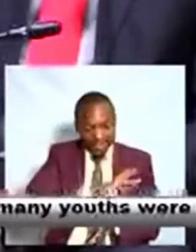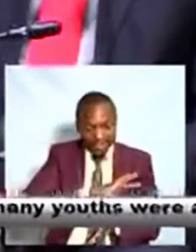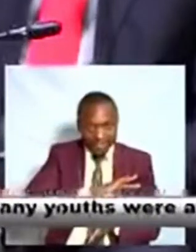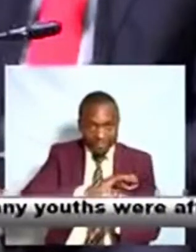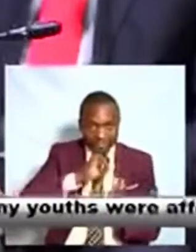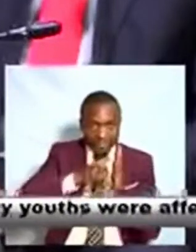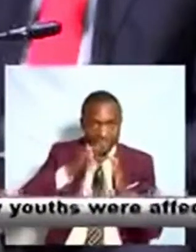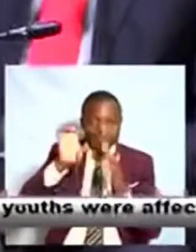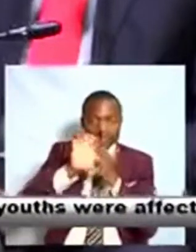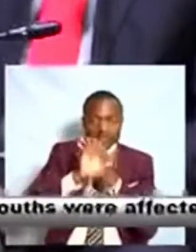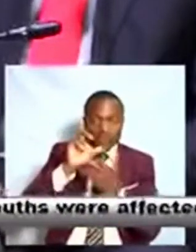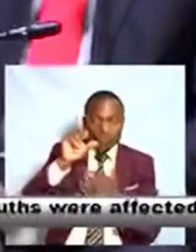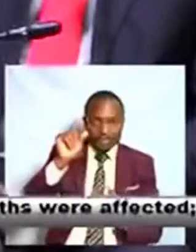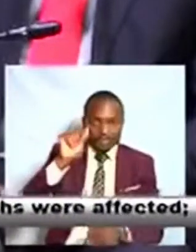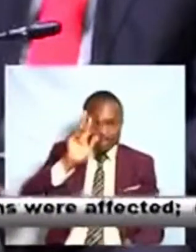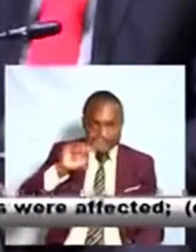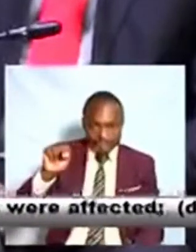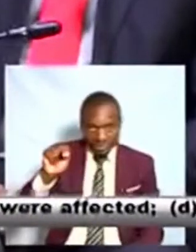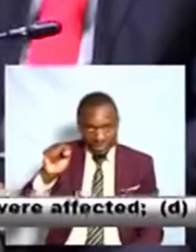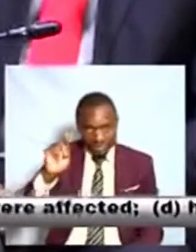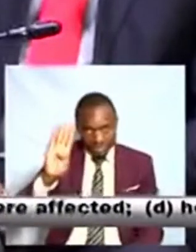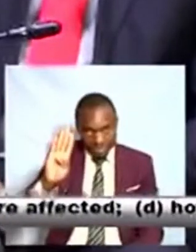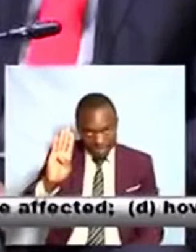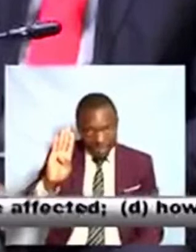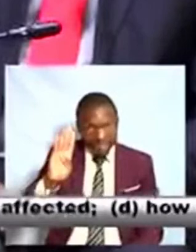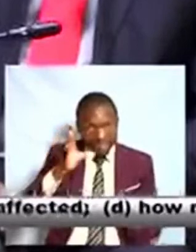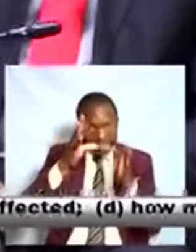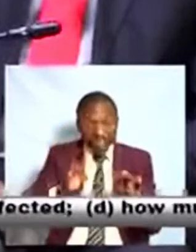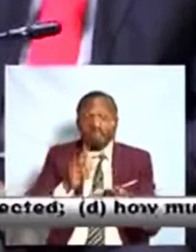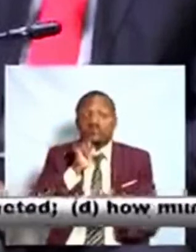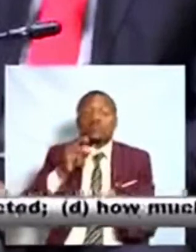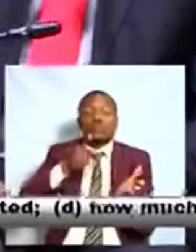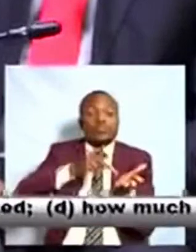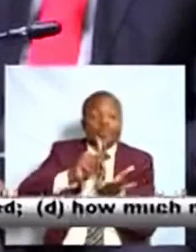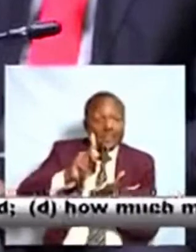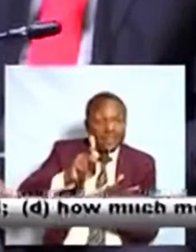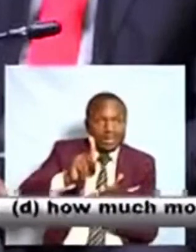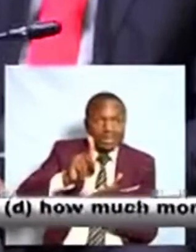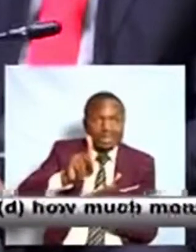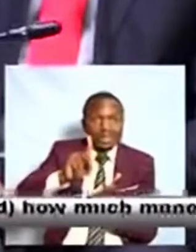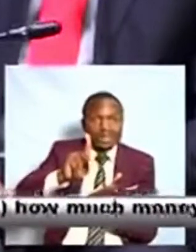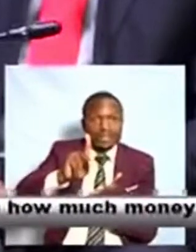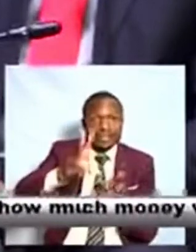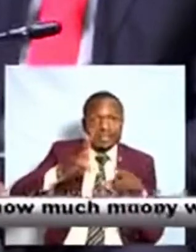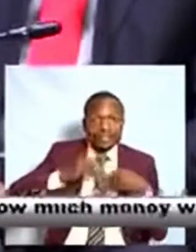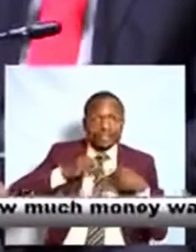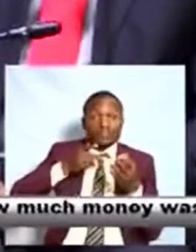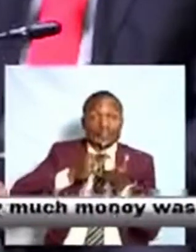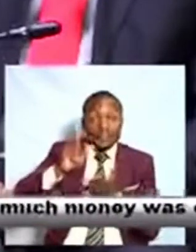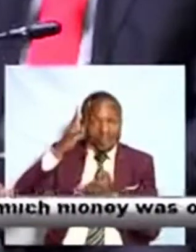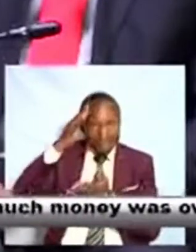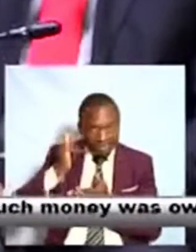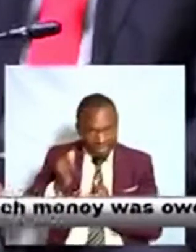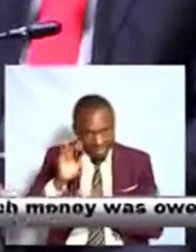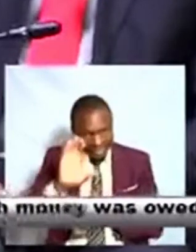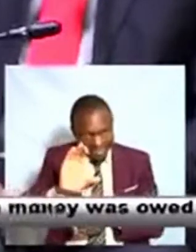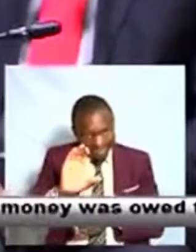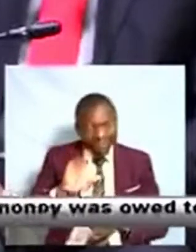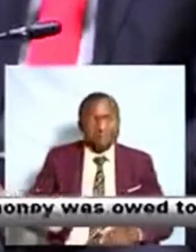2022. In B, if they were not paid, why? In